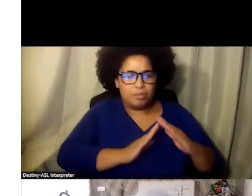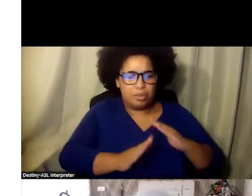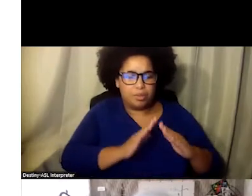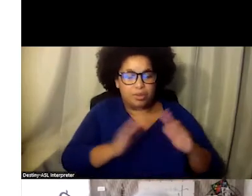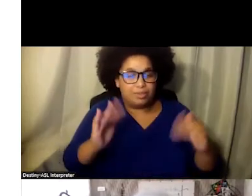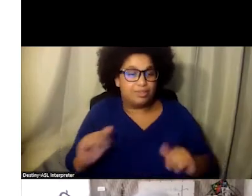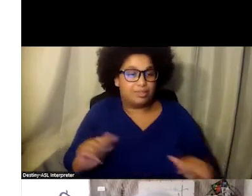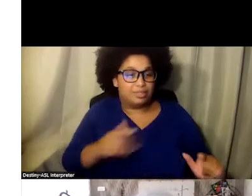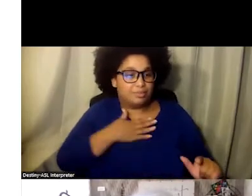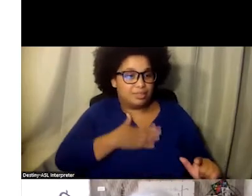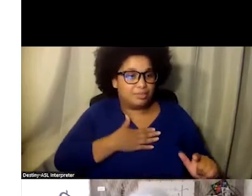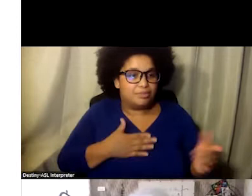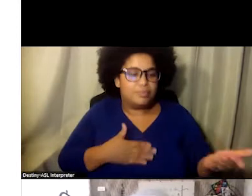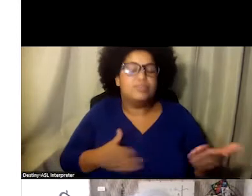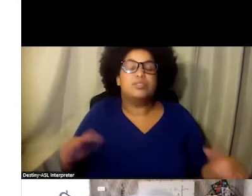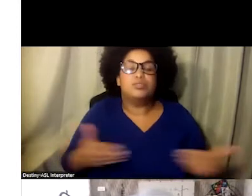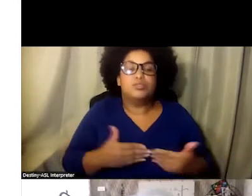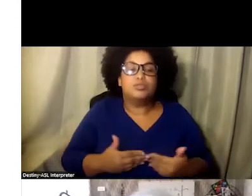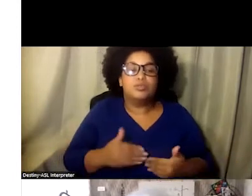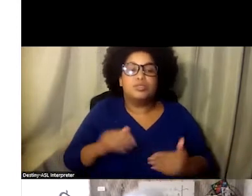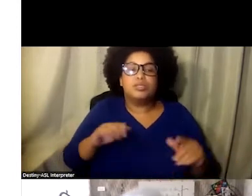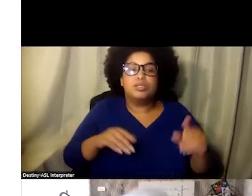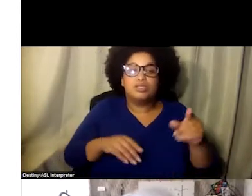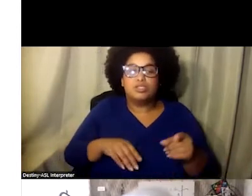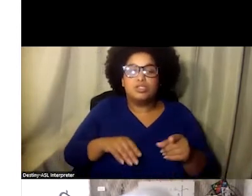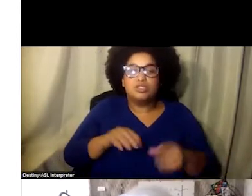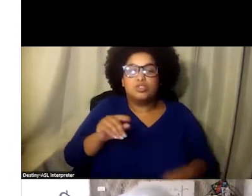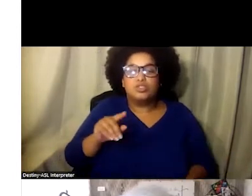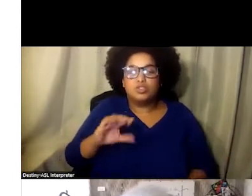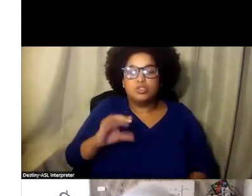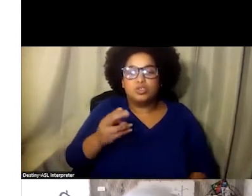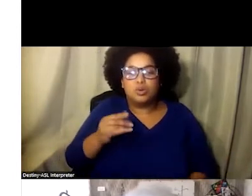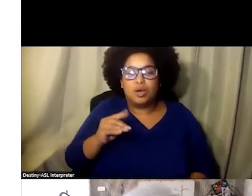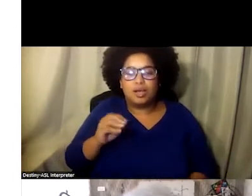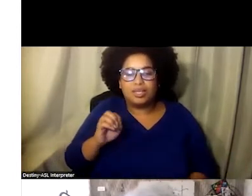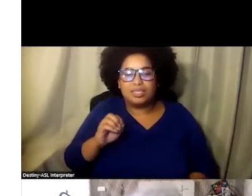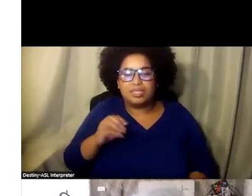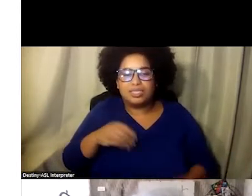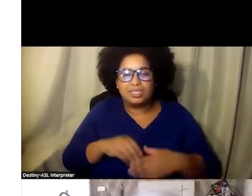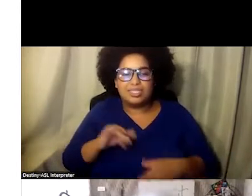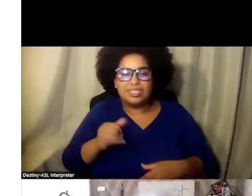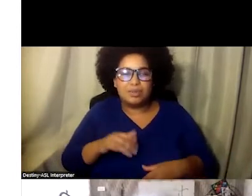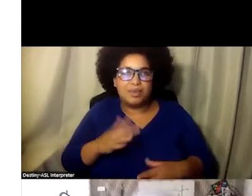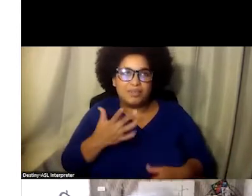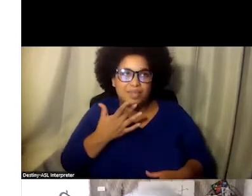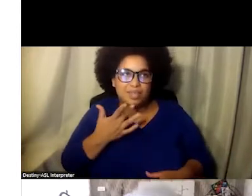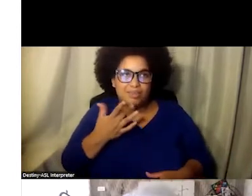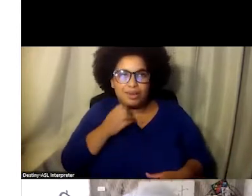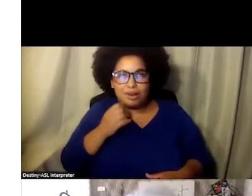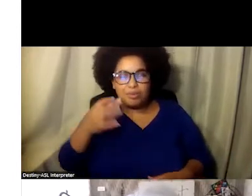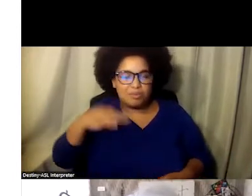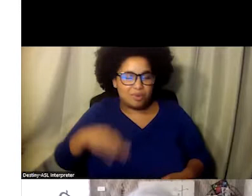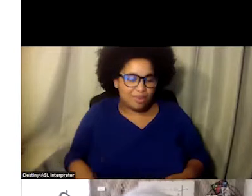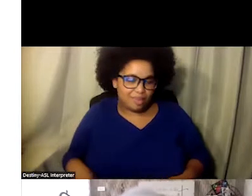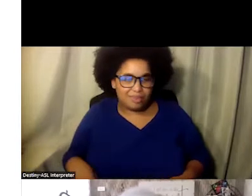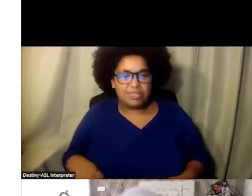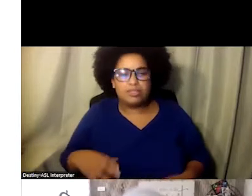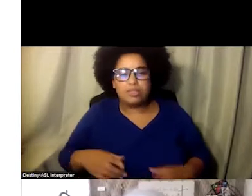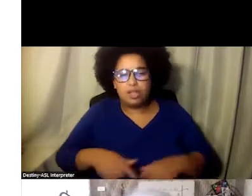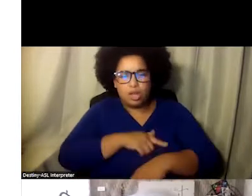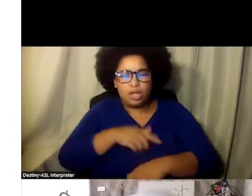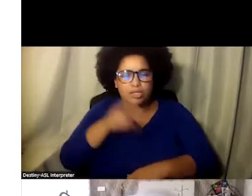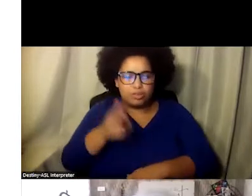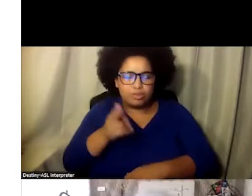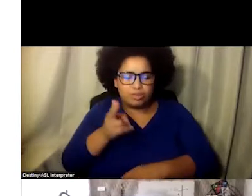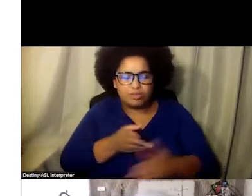I'm excited to introduce you to Choice in Aging, my absolute very favorite nonprofit organization with a beautiful long history of serving